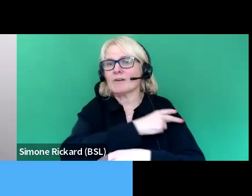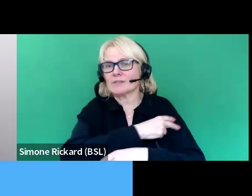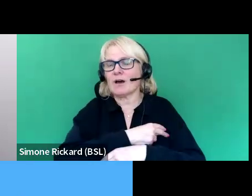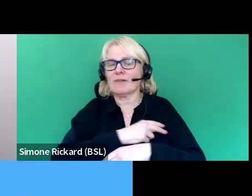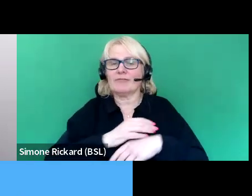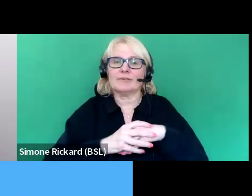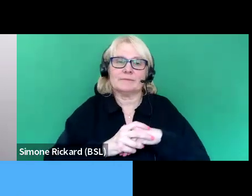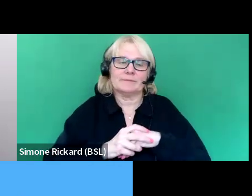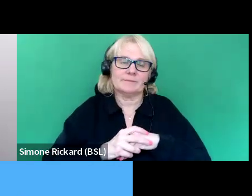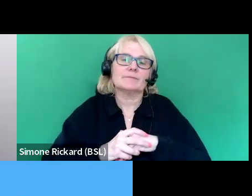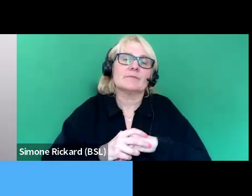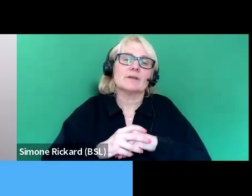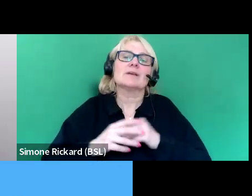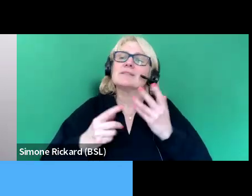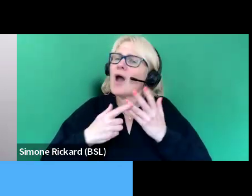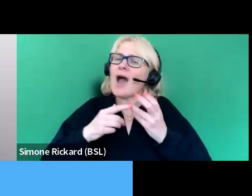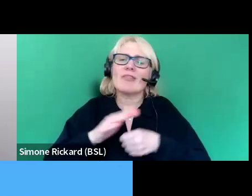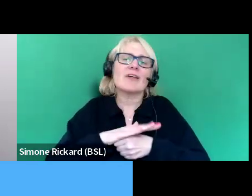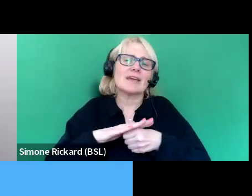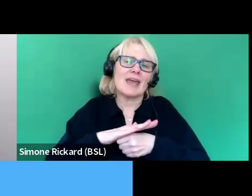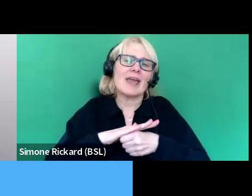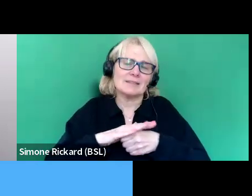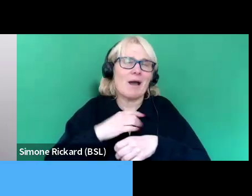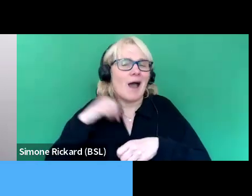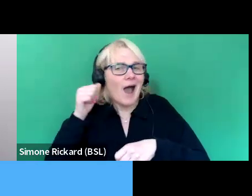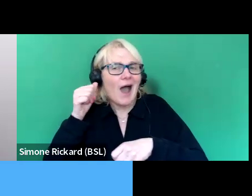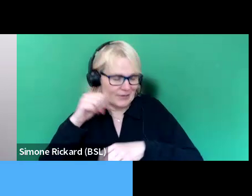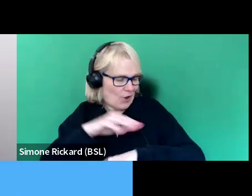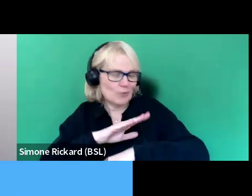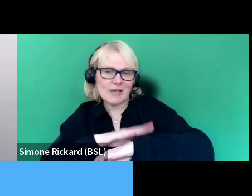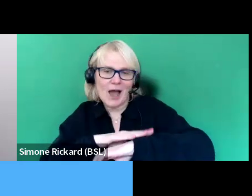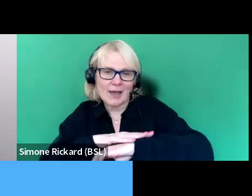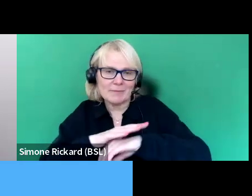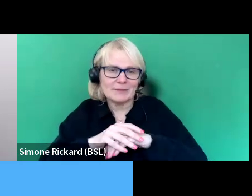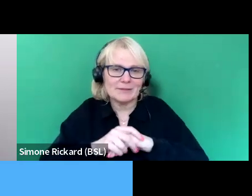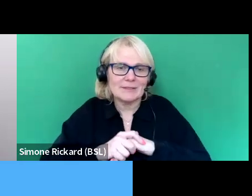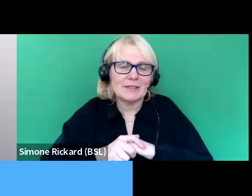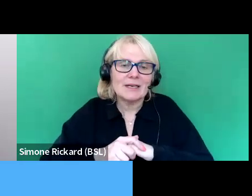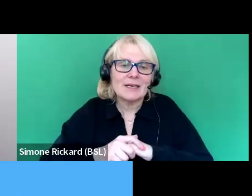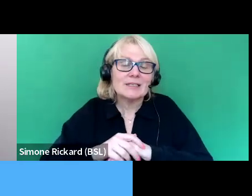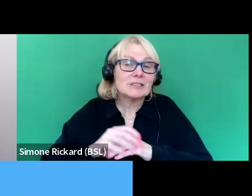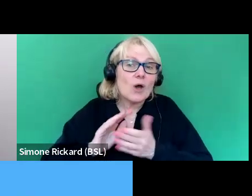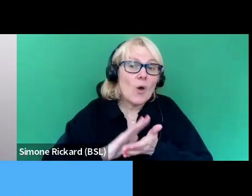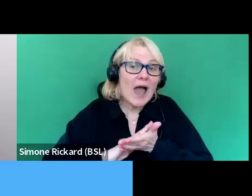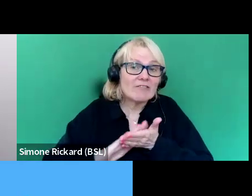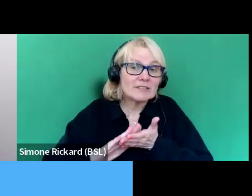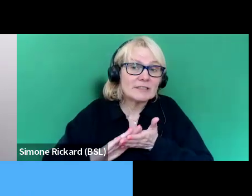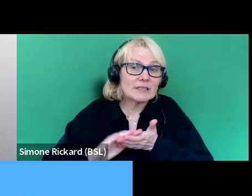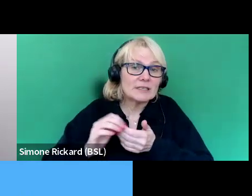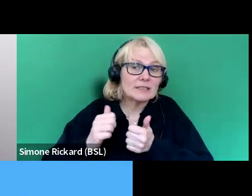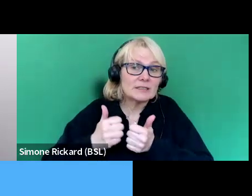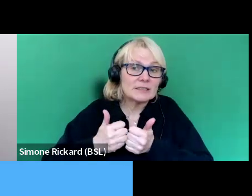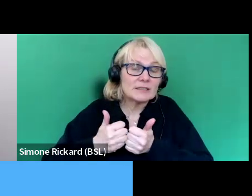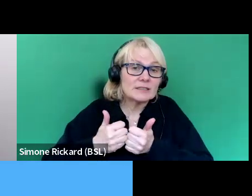there are other case studies, but I know we're short of time. So Harrison, are we okay to go